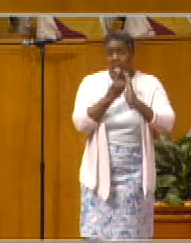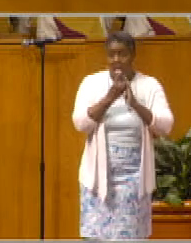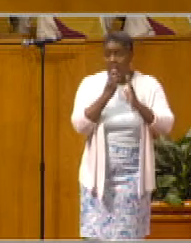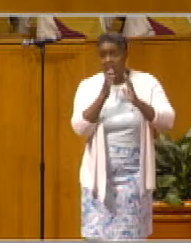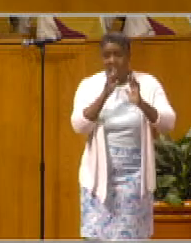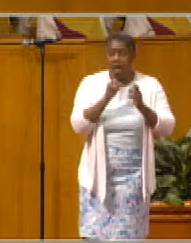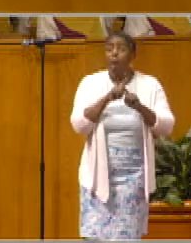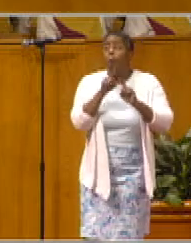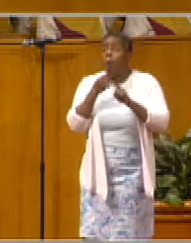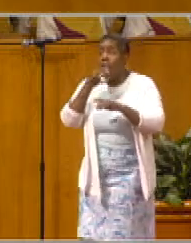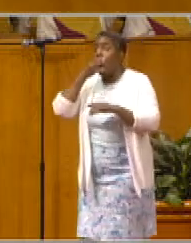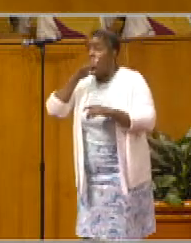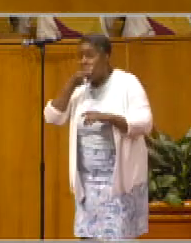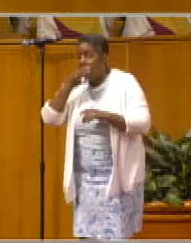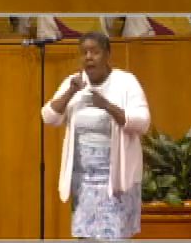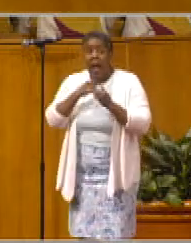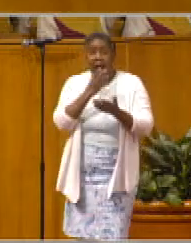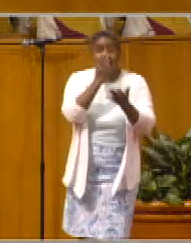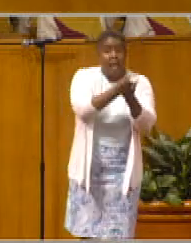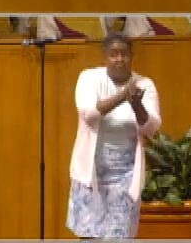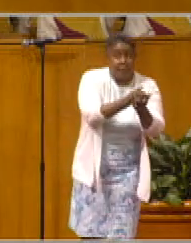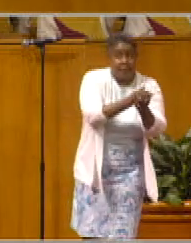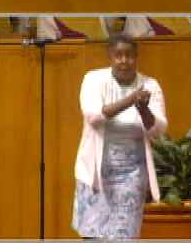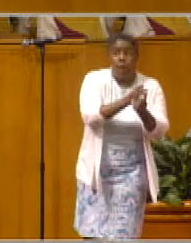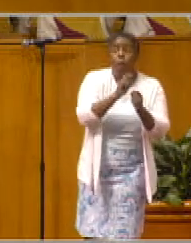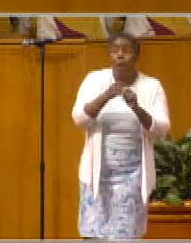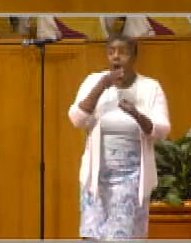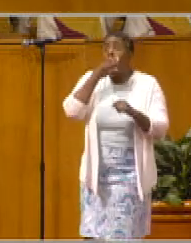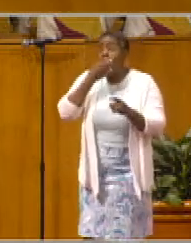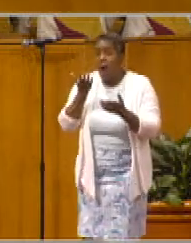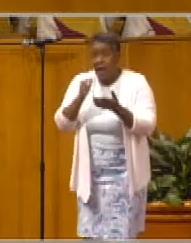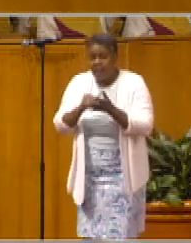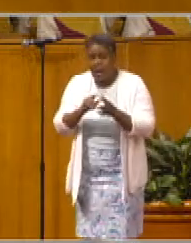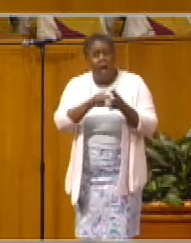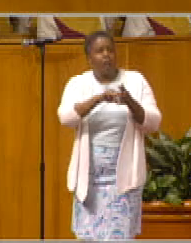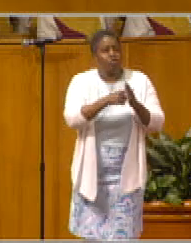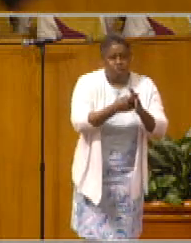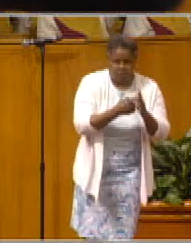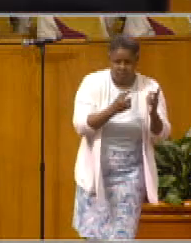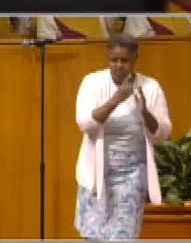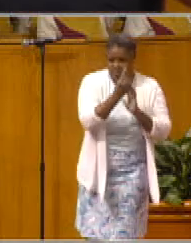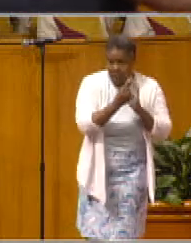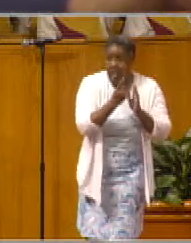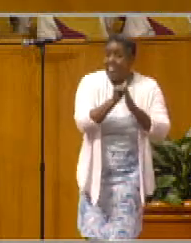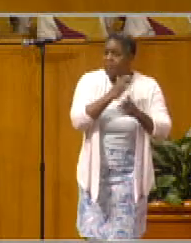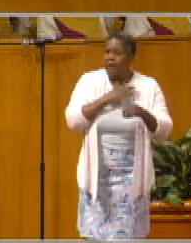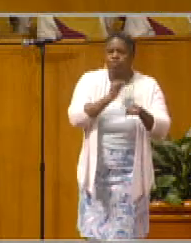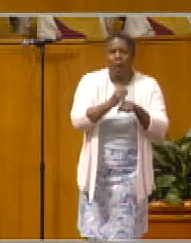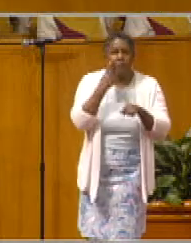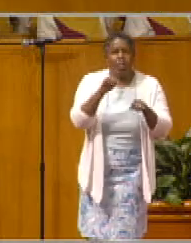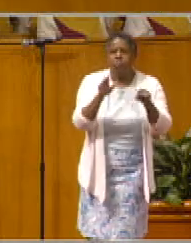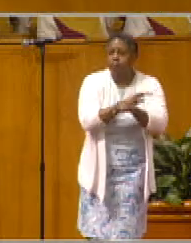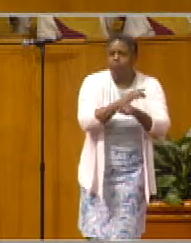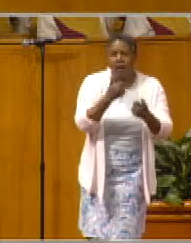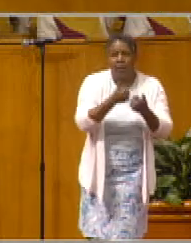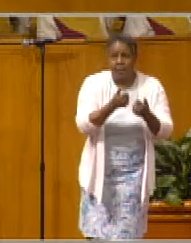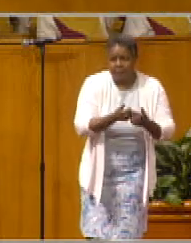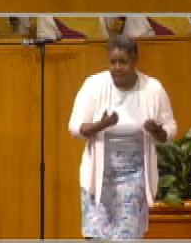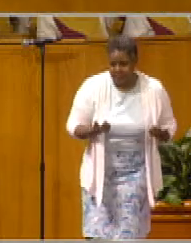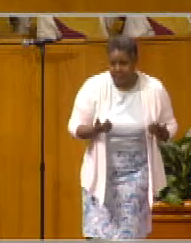When the ref blows the whistle, I stop the clock. When he blows it again, I start the clock. That's my job for the whole game.